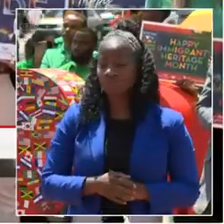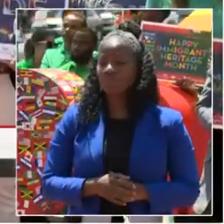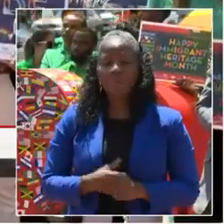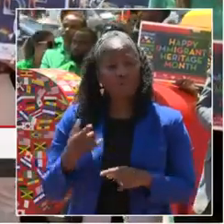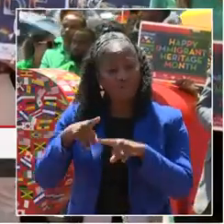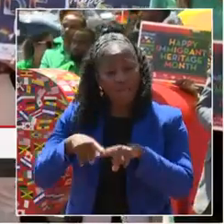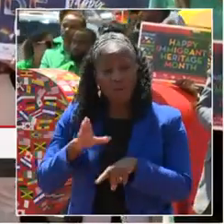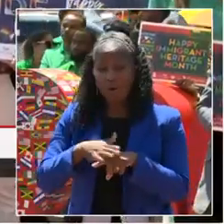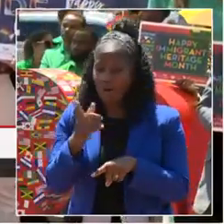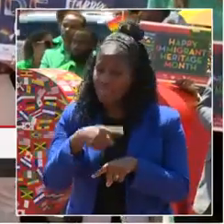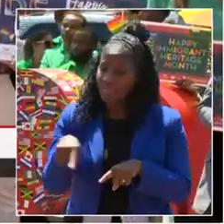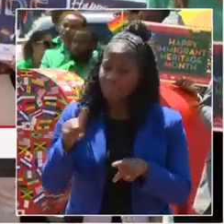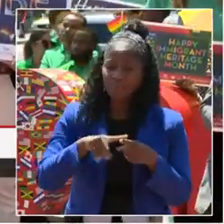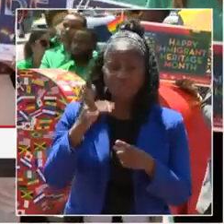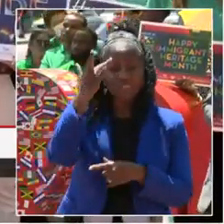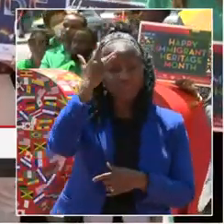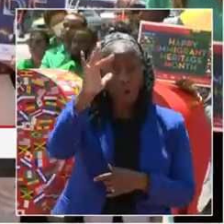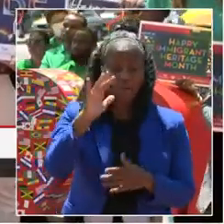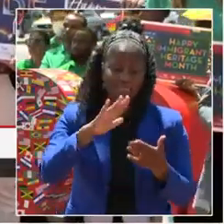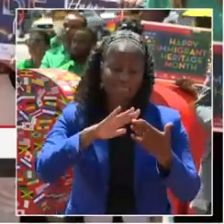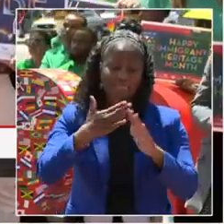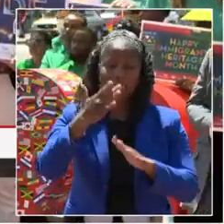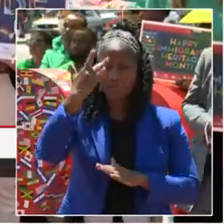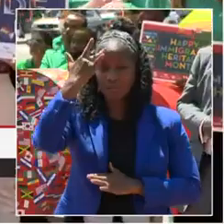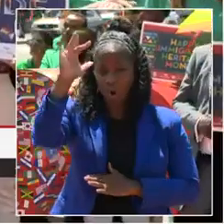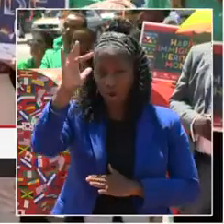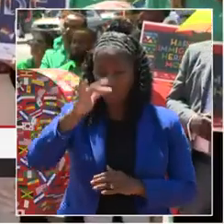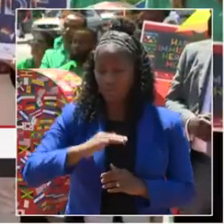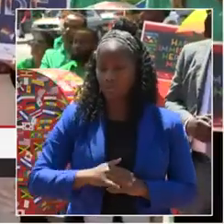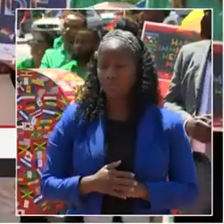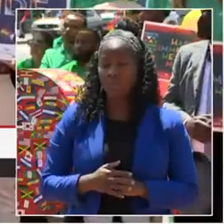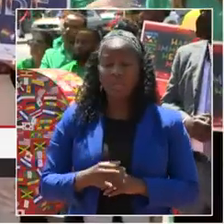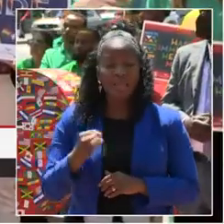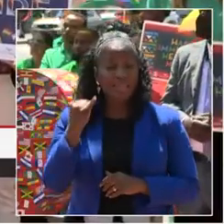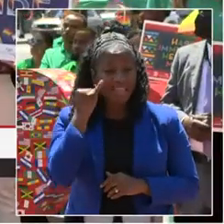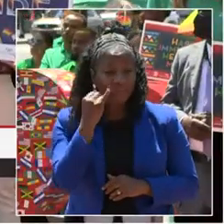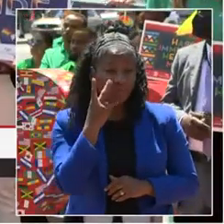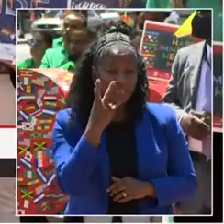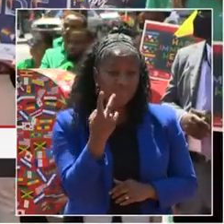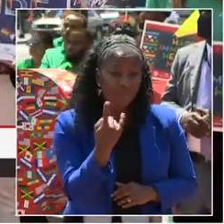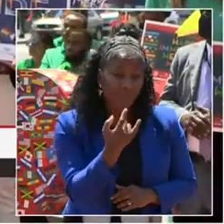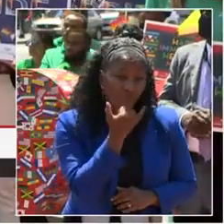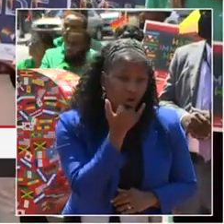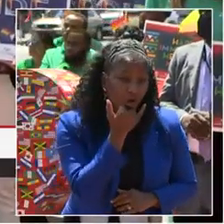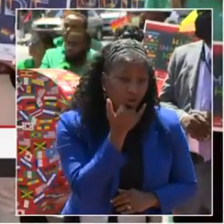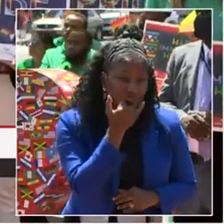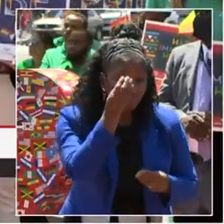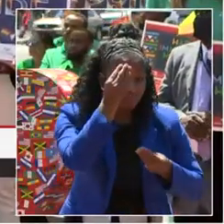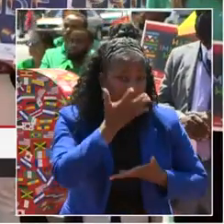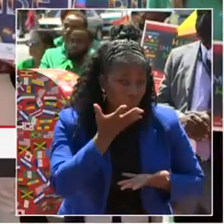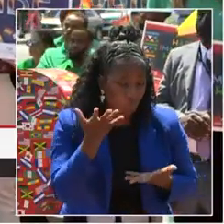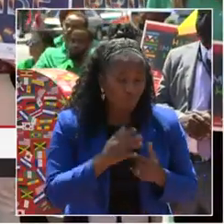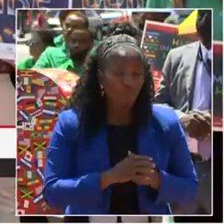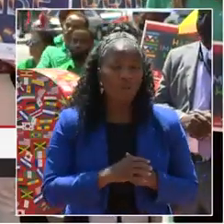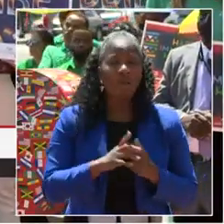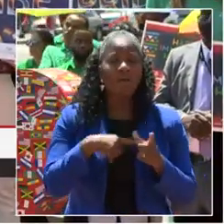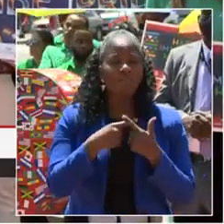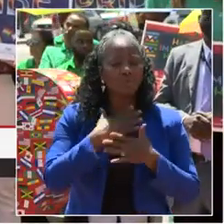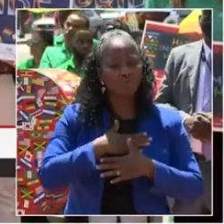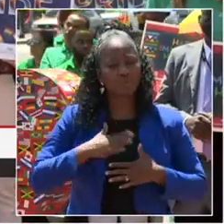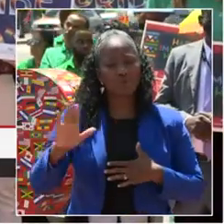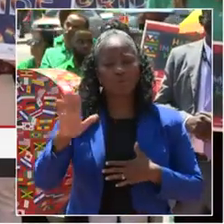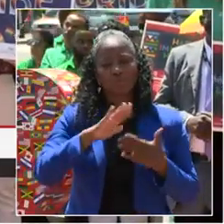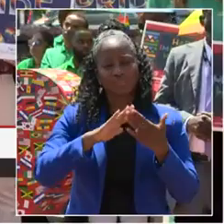them to be smart. City smart is what I call it. Let us know if they see something wrong, and enjoy your town